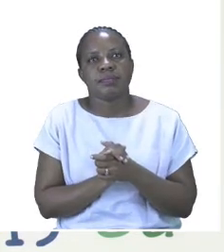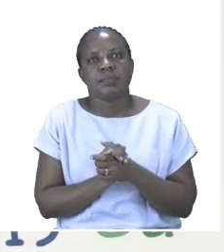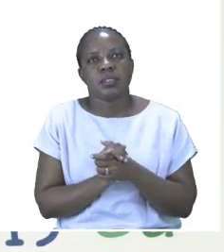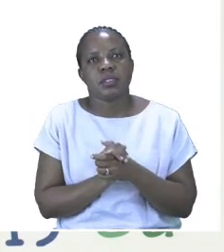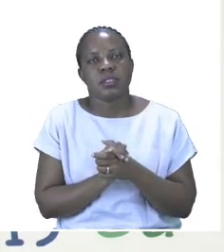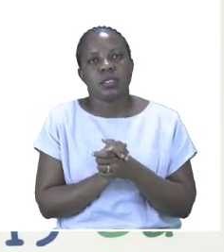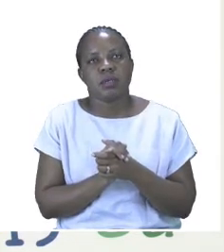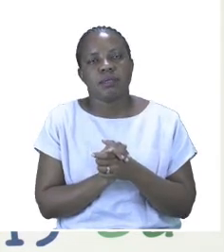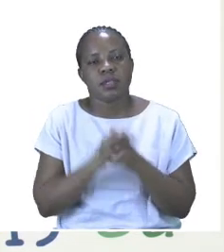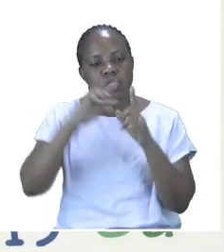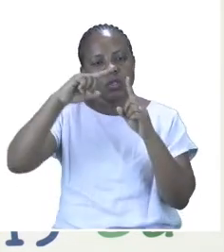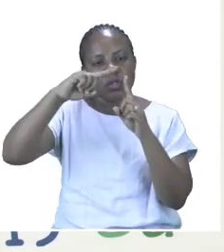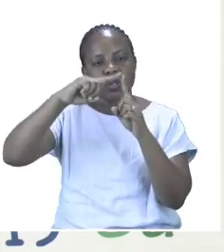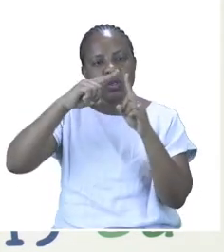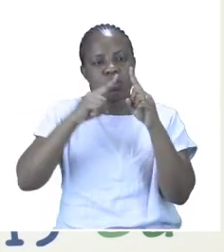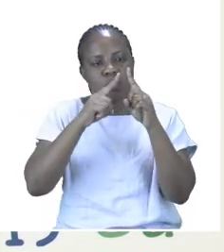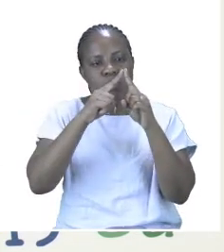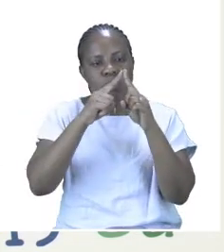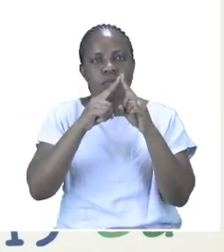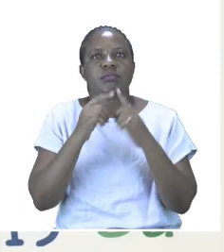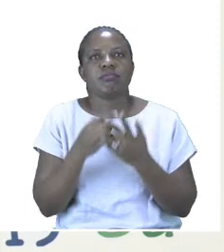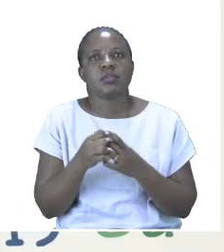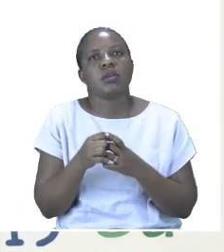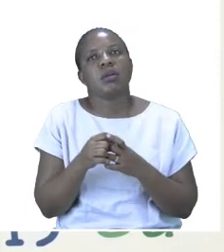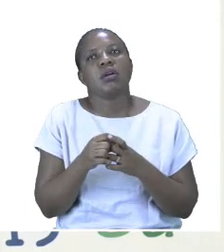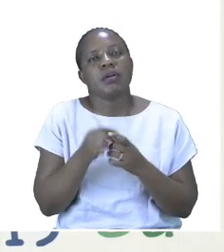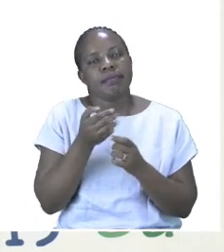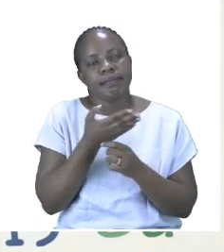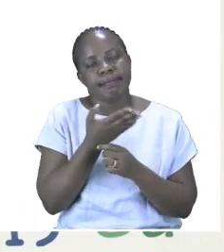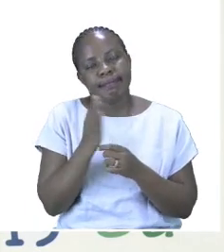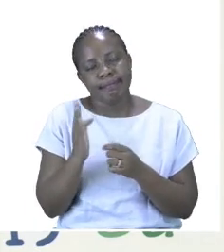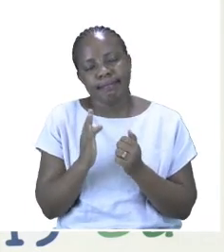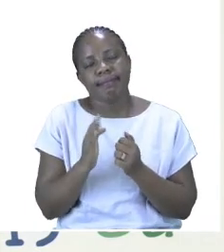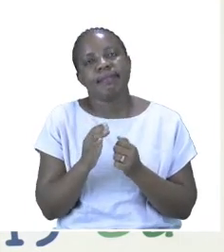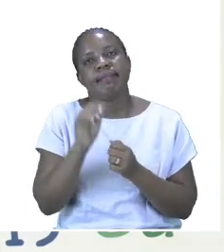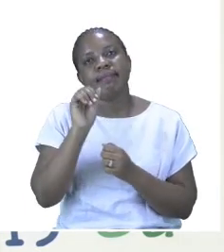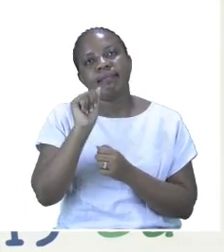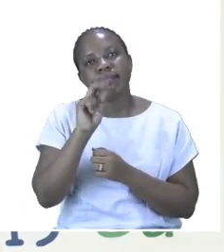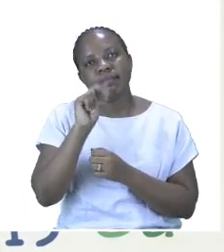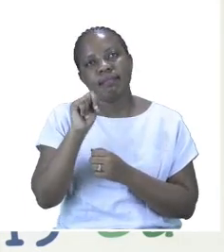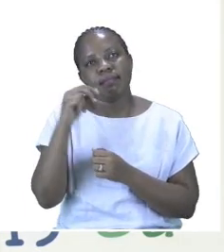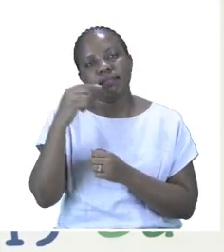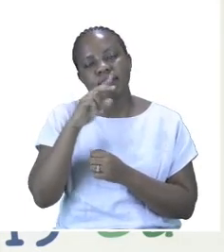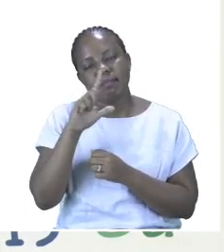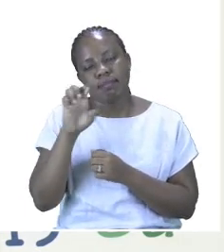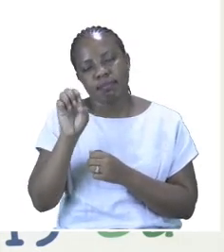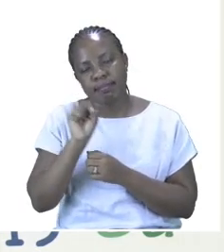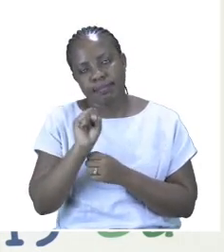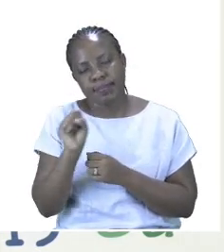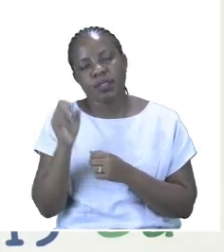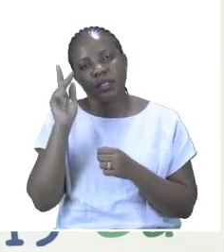you see becomes an angle. And then they're asking for the right angles. Now the right angles is when it